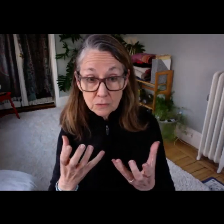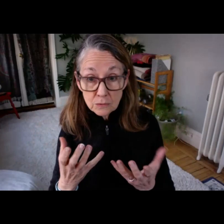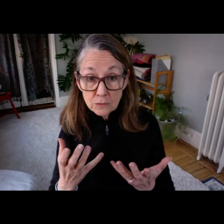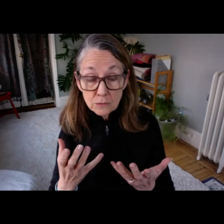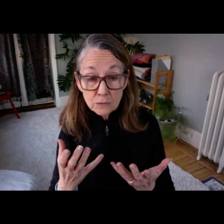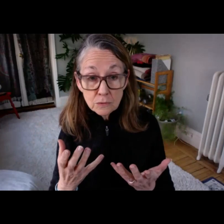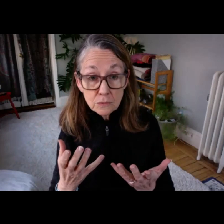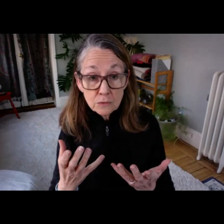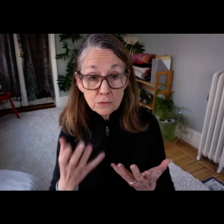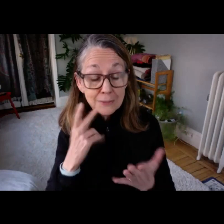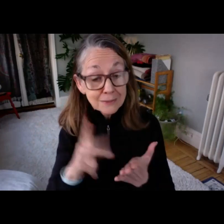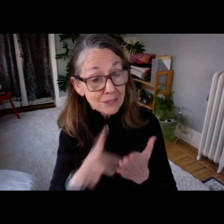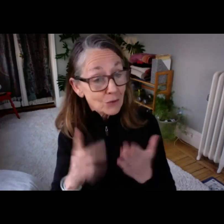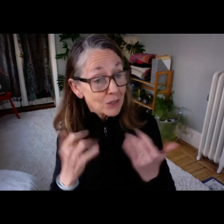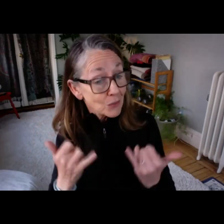the secretary today?